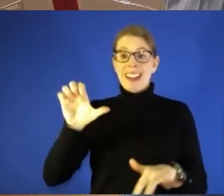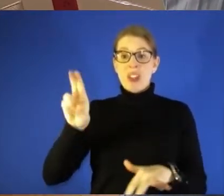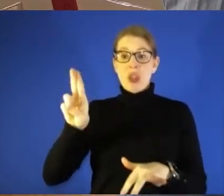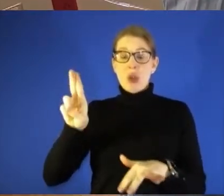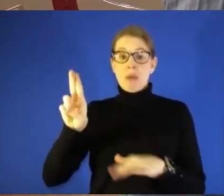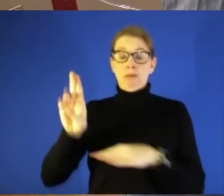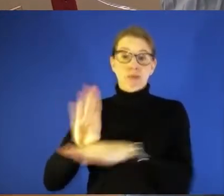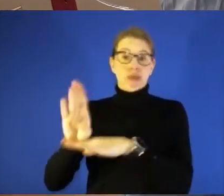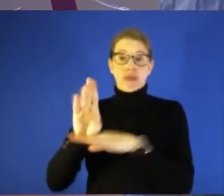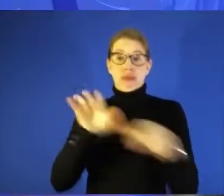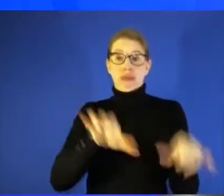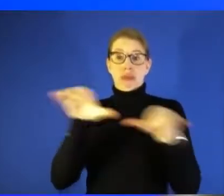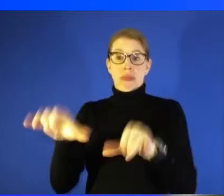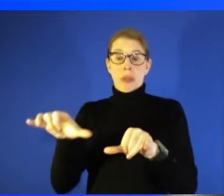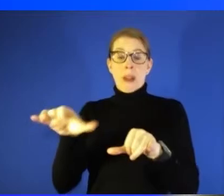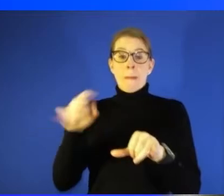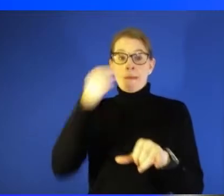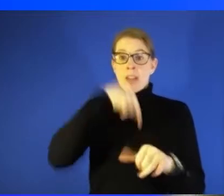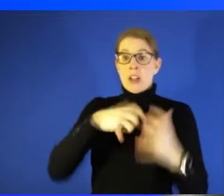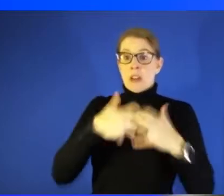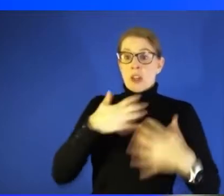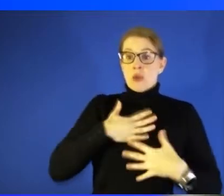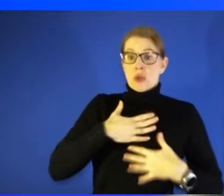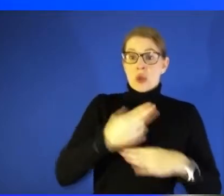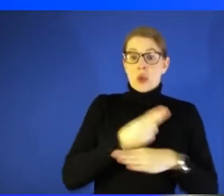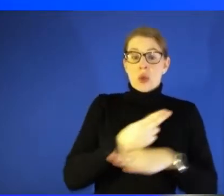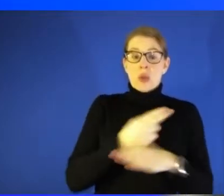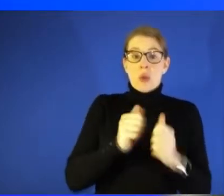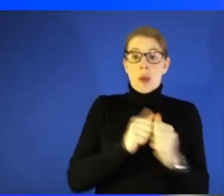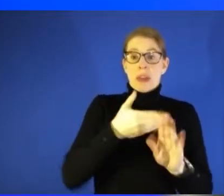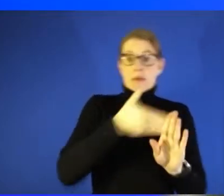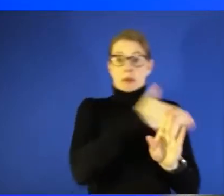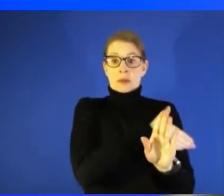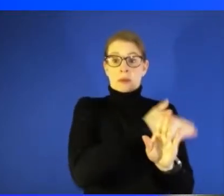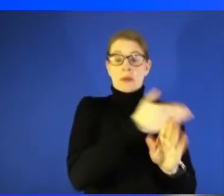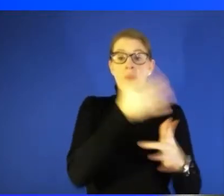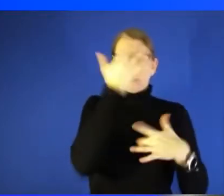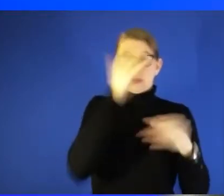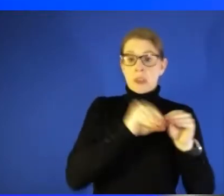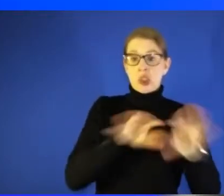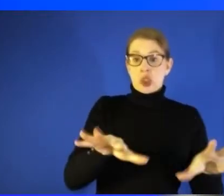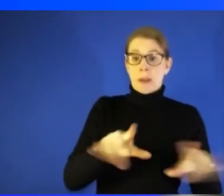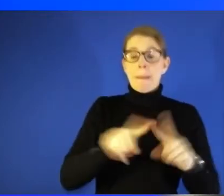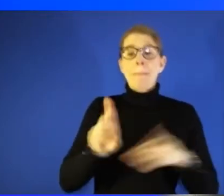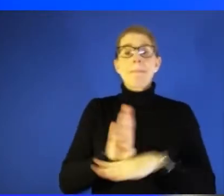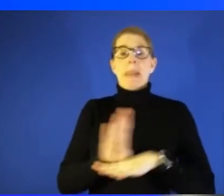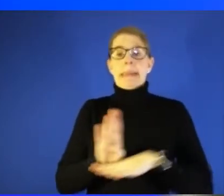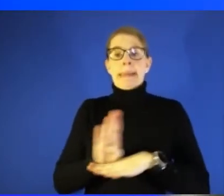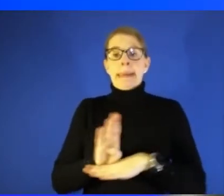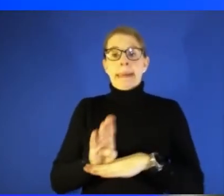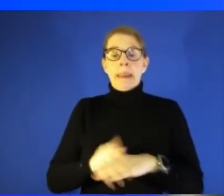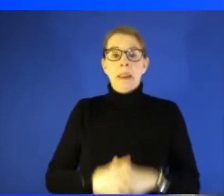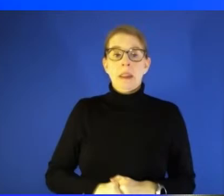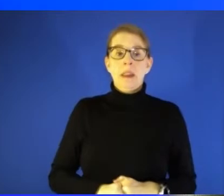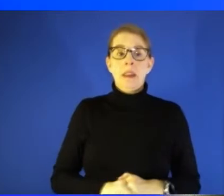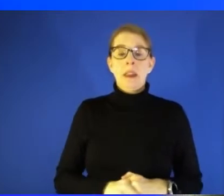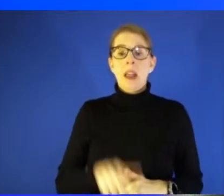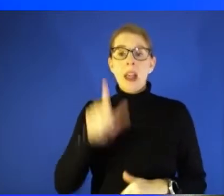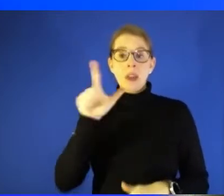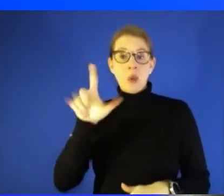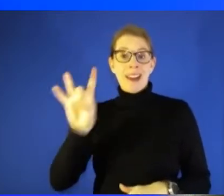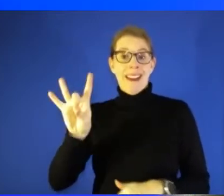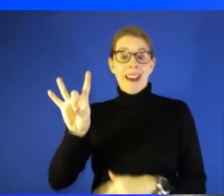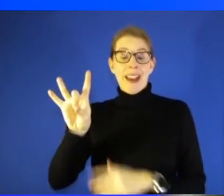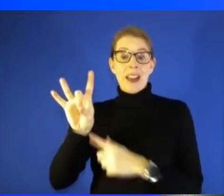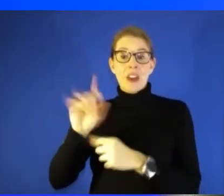that we did with earlier surges, but they're really busy. And you heard, I think Dana said we have 28 COVID